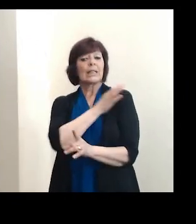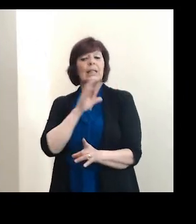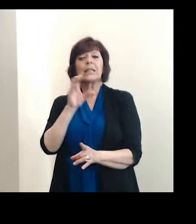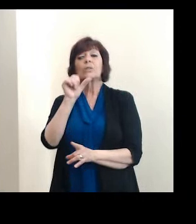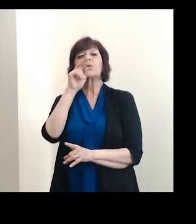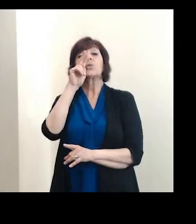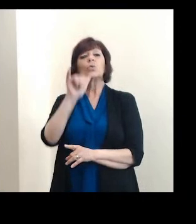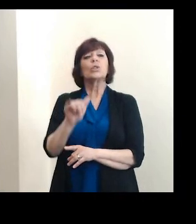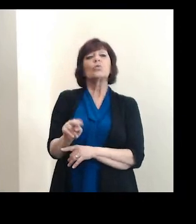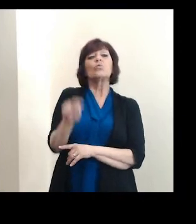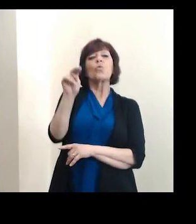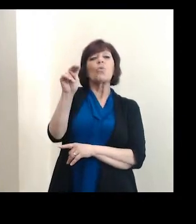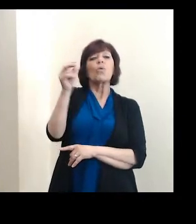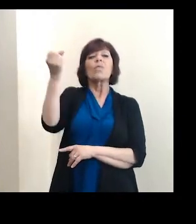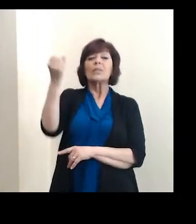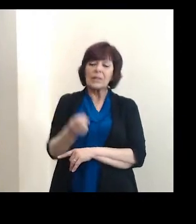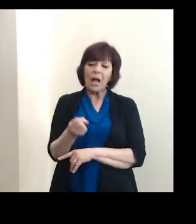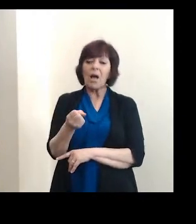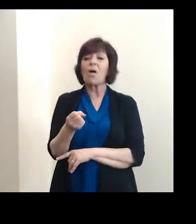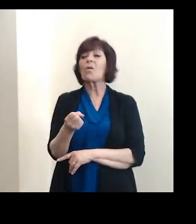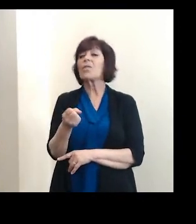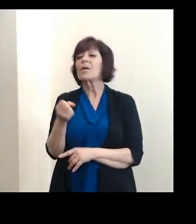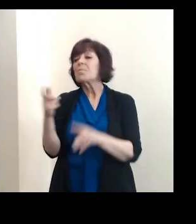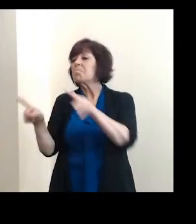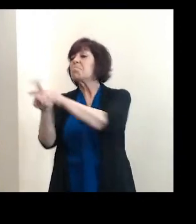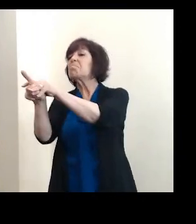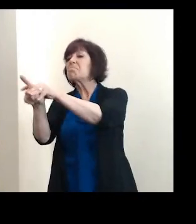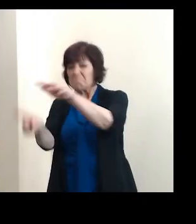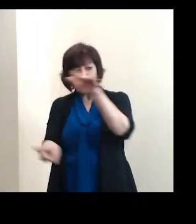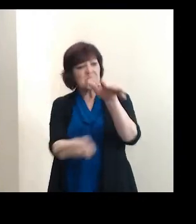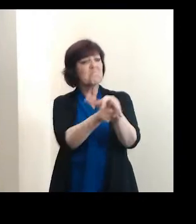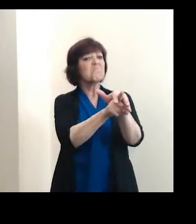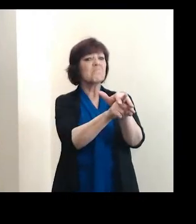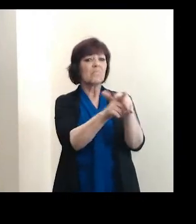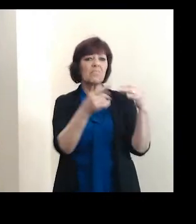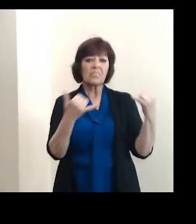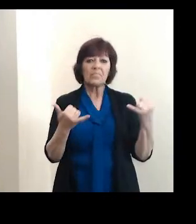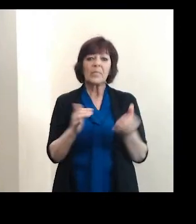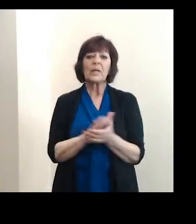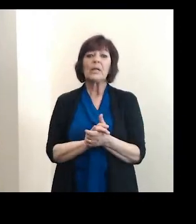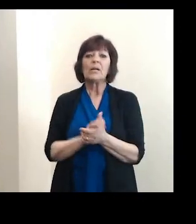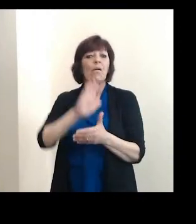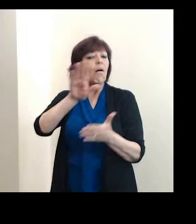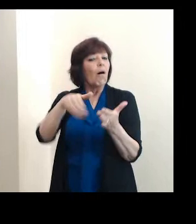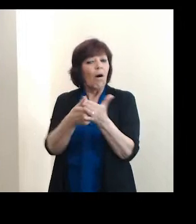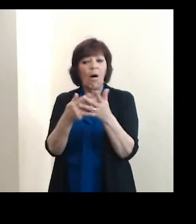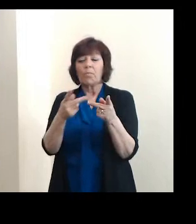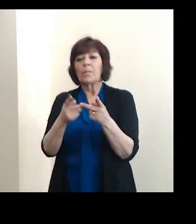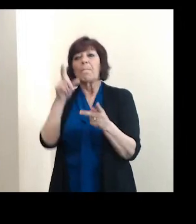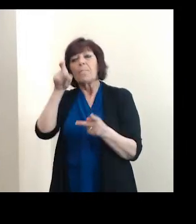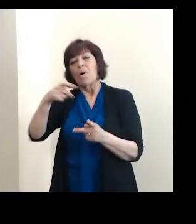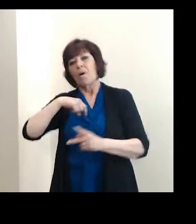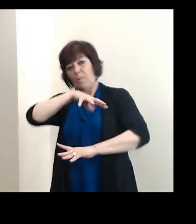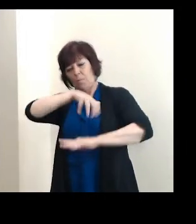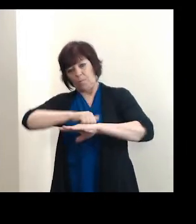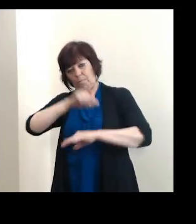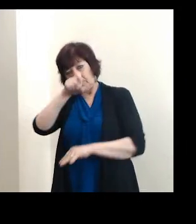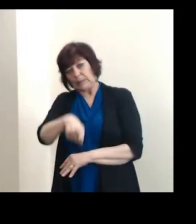SUNY Erie South, Key Bank Center, one-day pop-ups like the Greater Refuge Temple today. All locations are by appointment